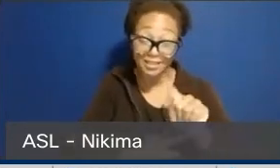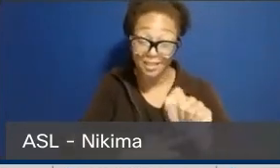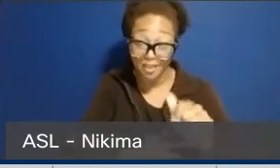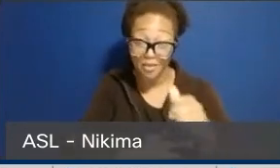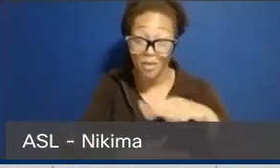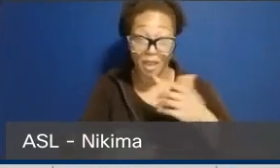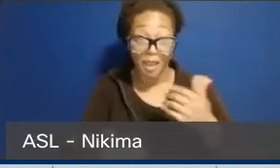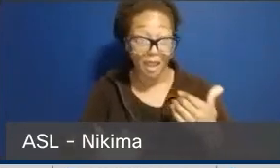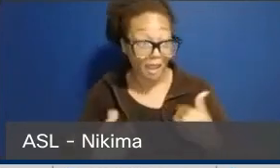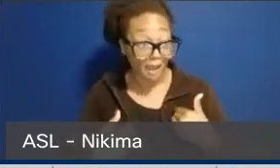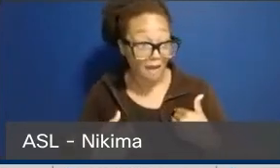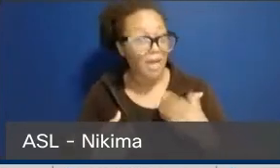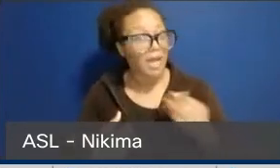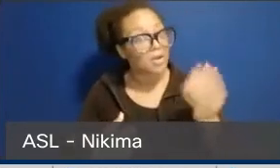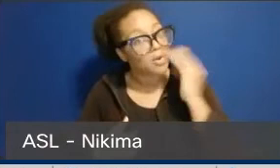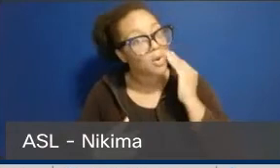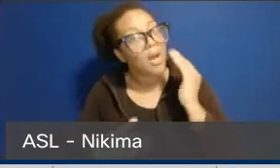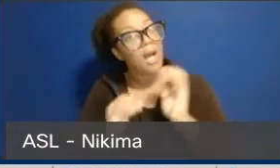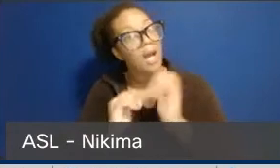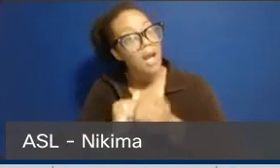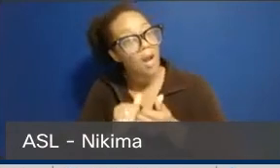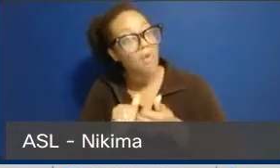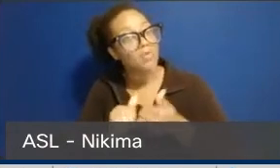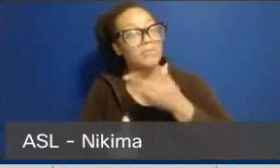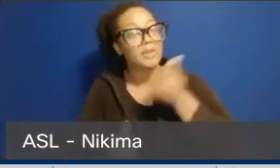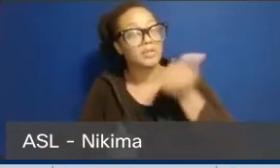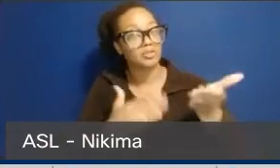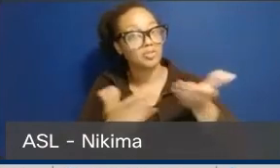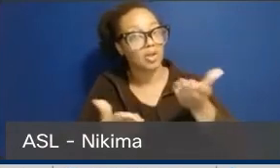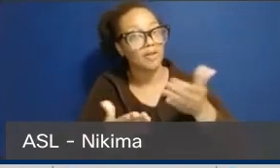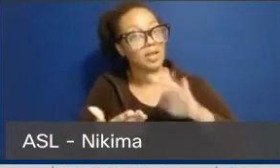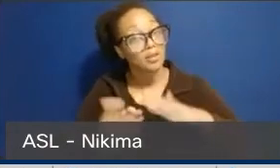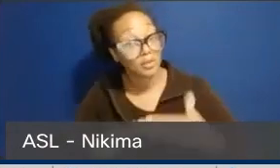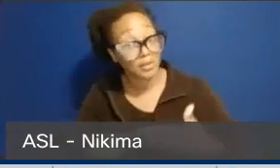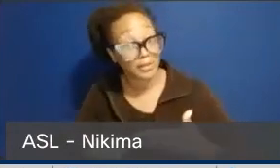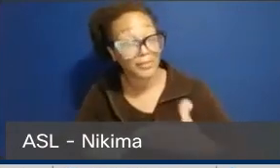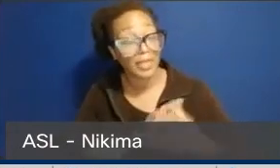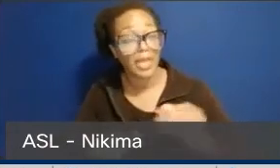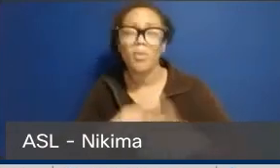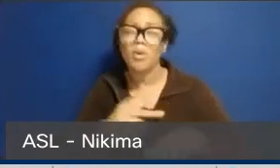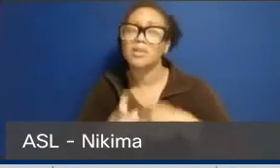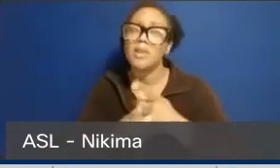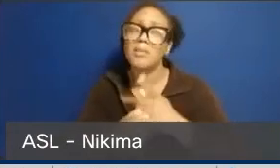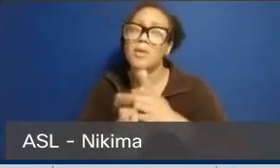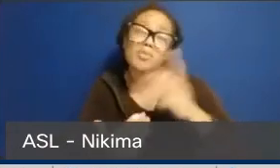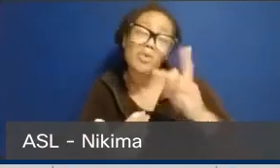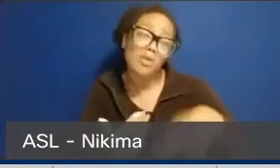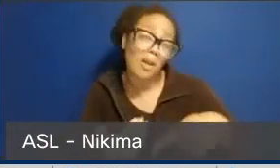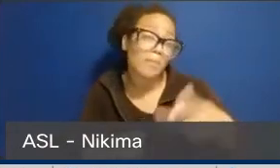serves their community and what types of programming might be